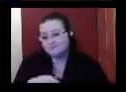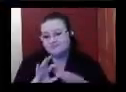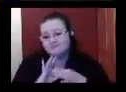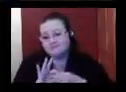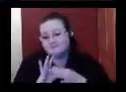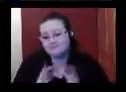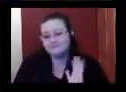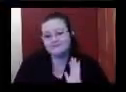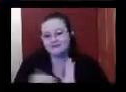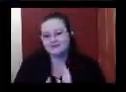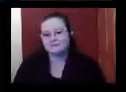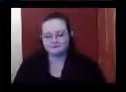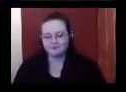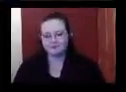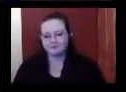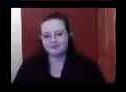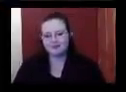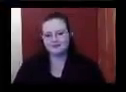classroom.